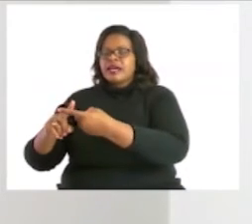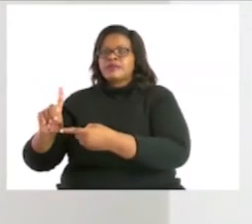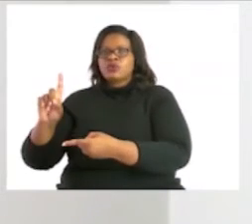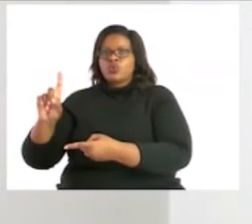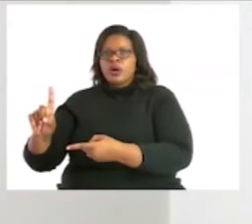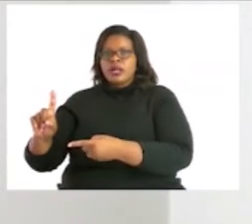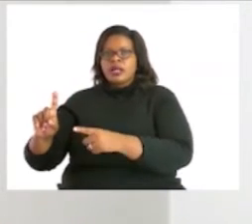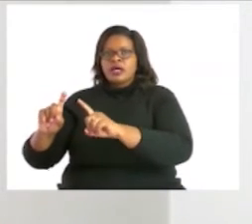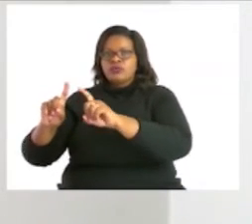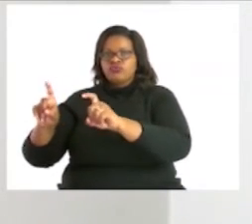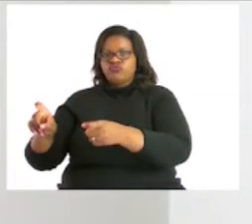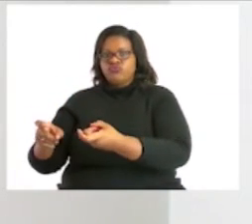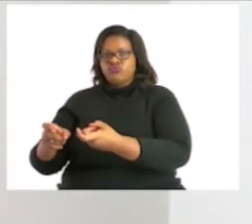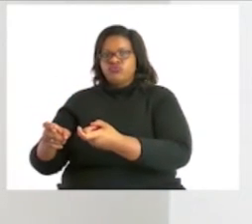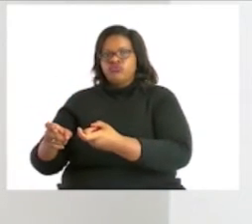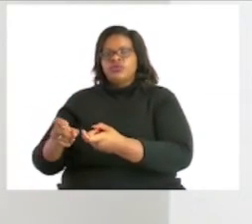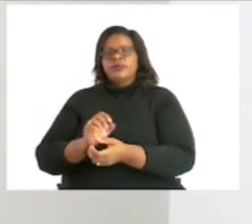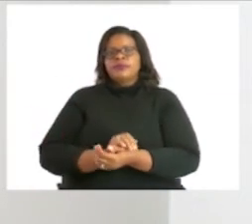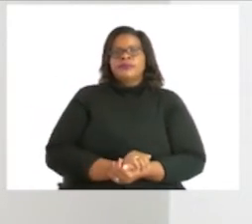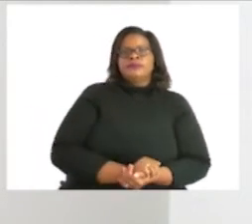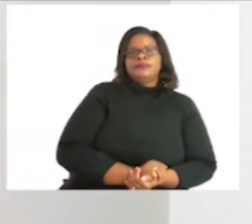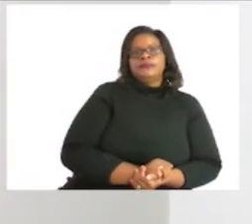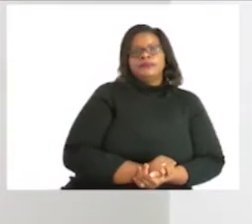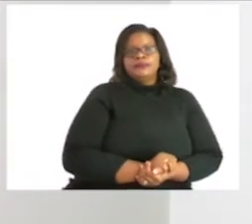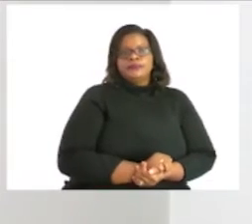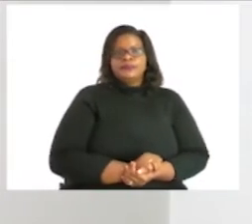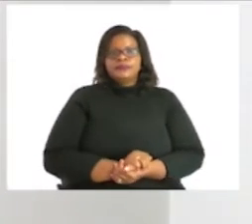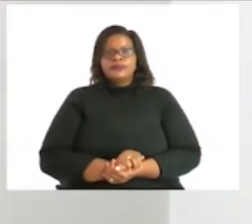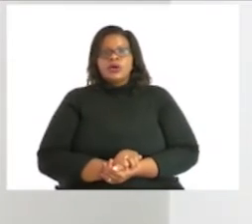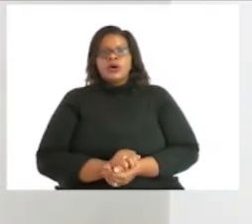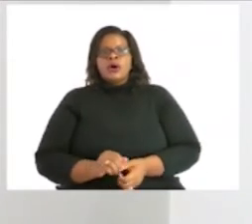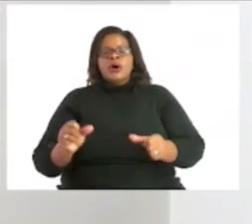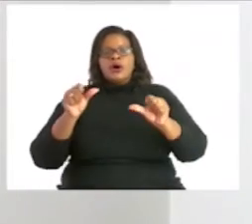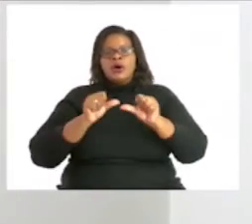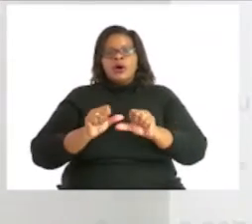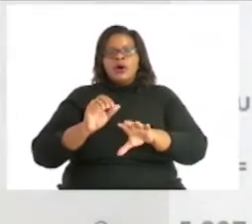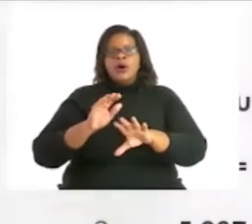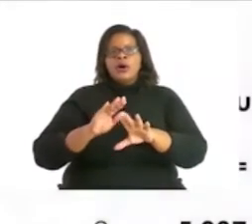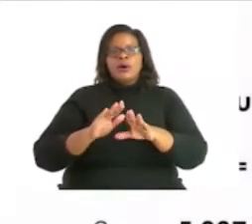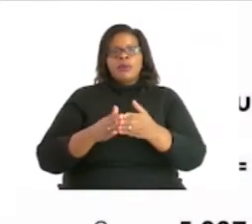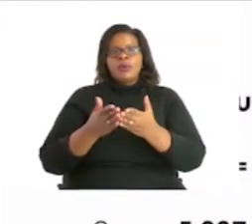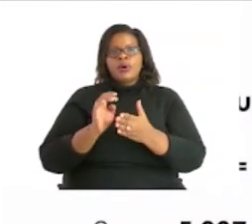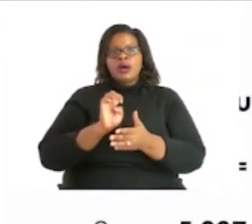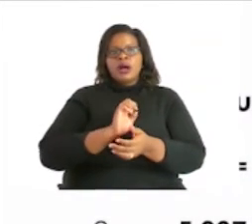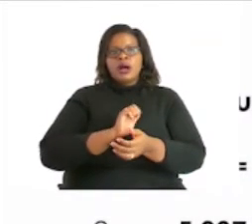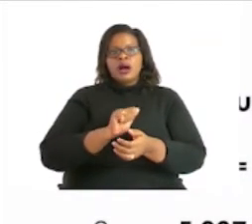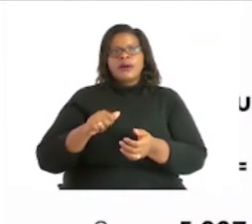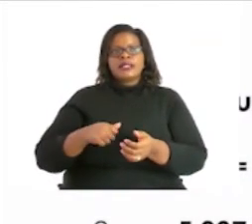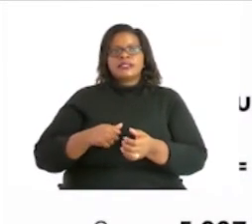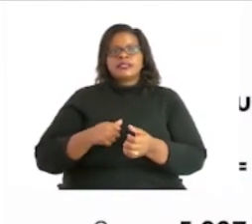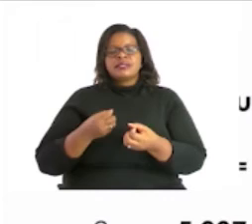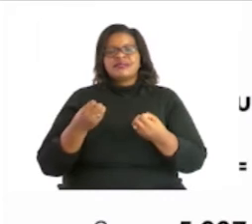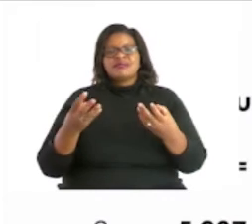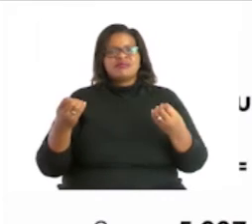1, which is equal to 7. Now going back to our book, we will see there are lots